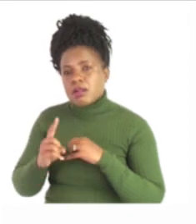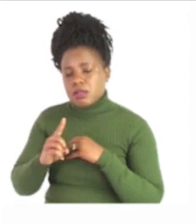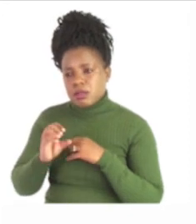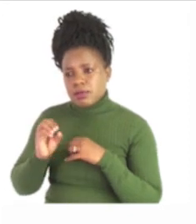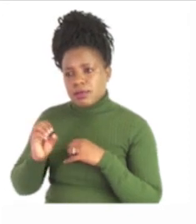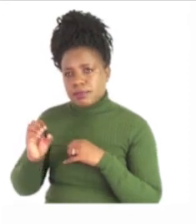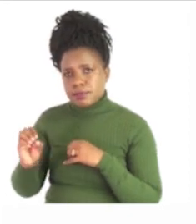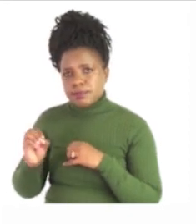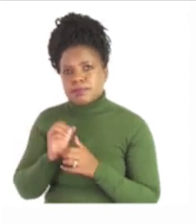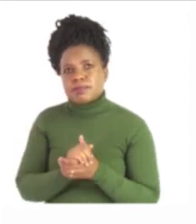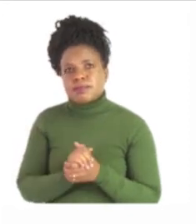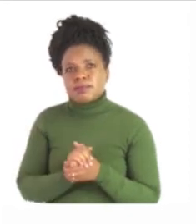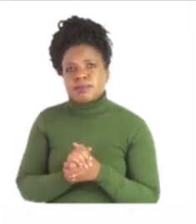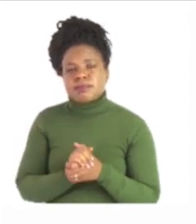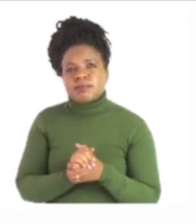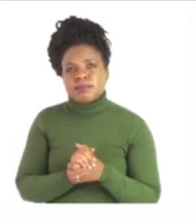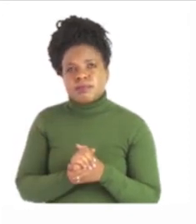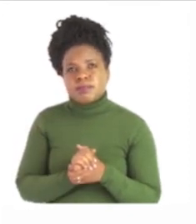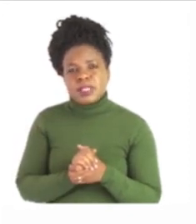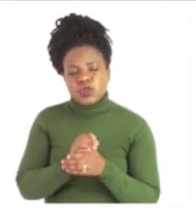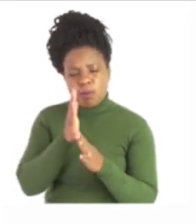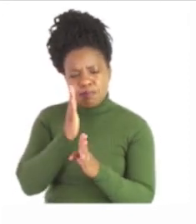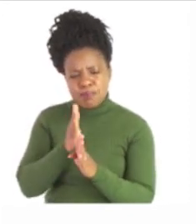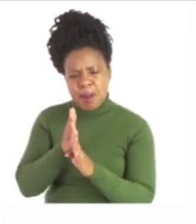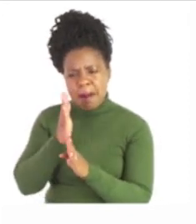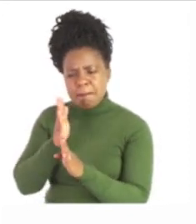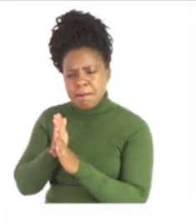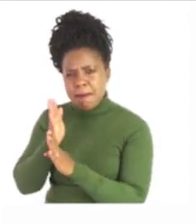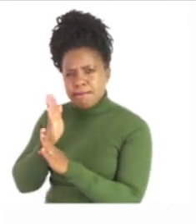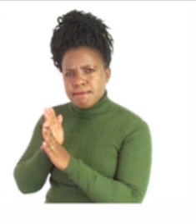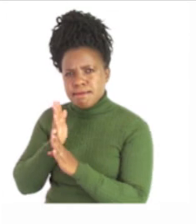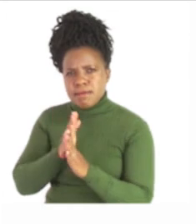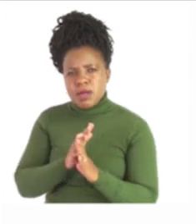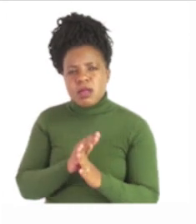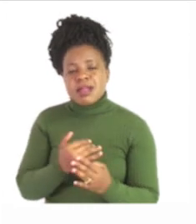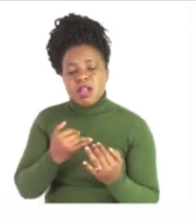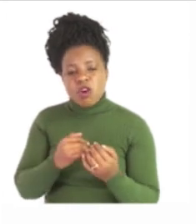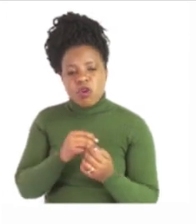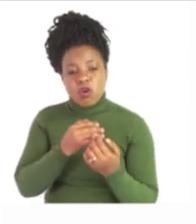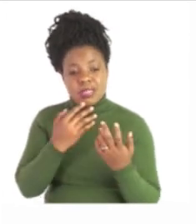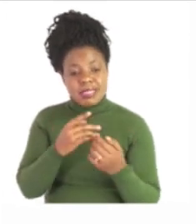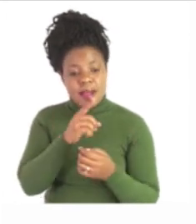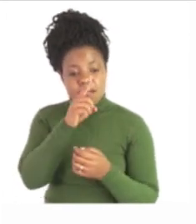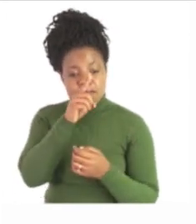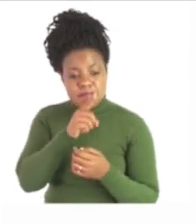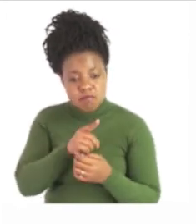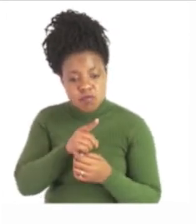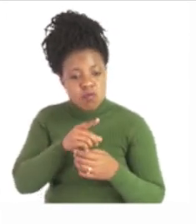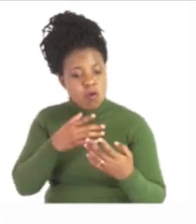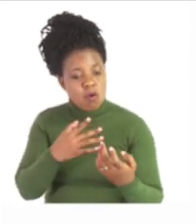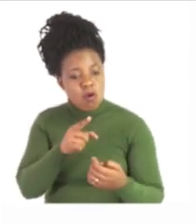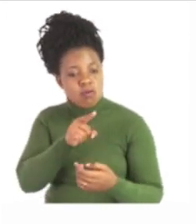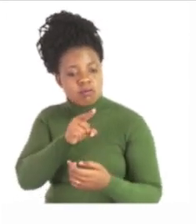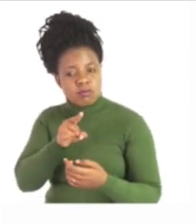Take note of the instruction which says you can only move horizontal or